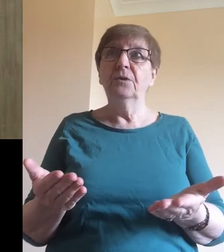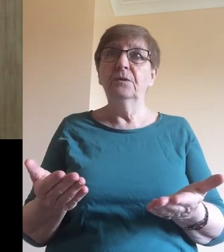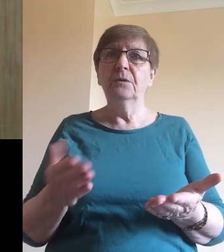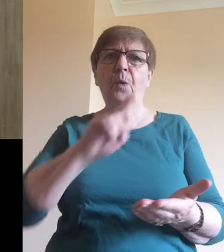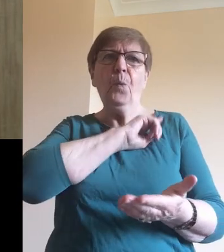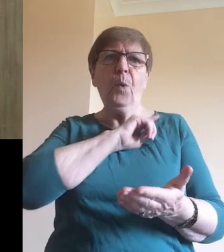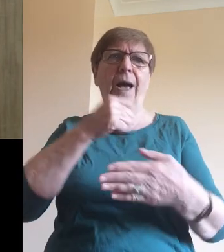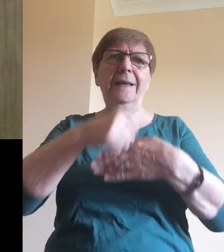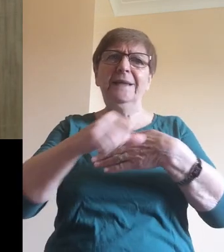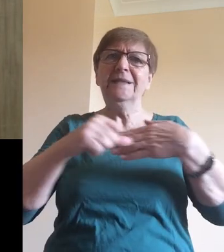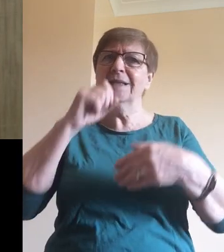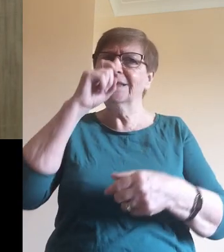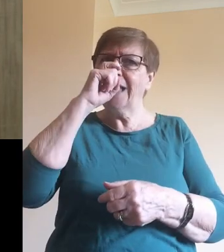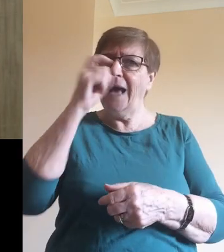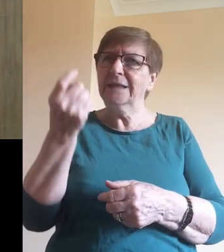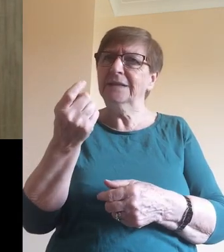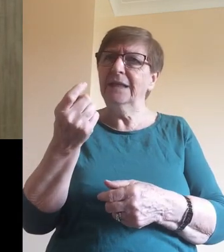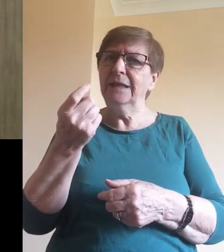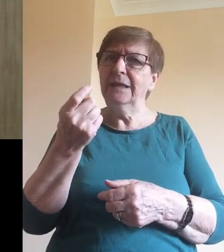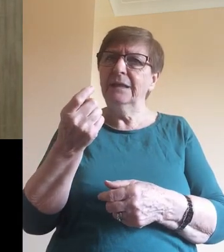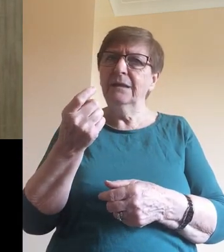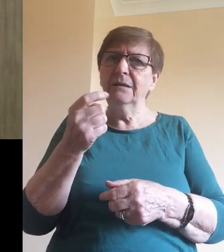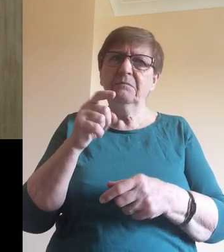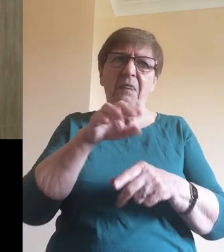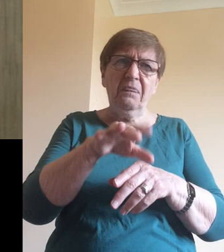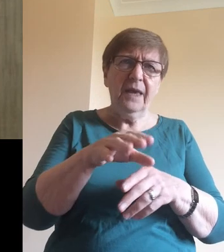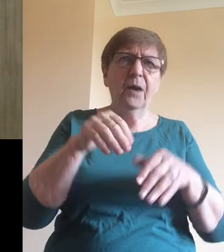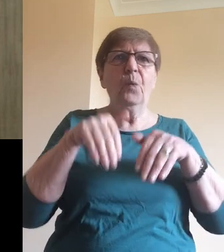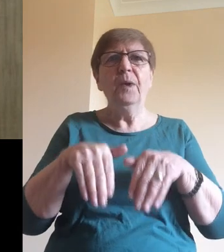Why was Easter Saturday necessary, or even was it necessary?